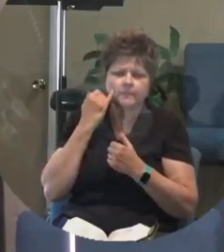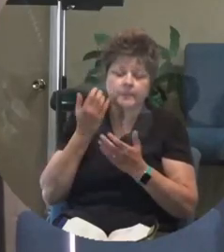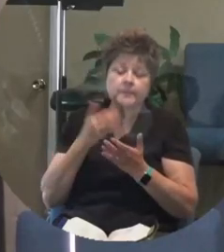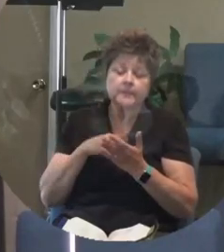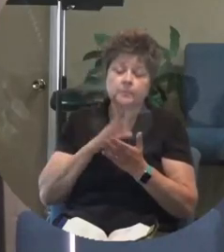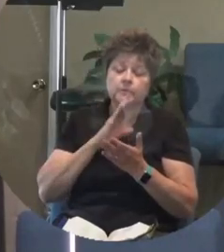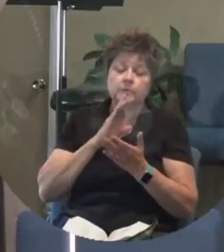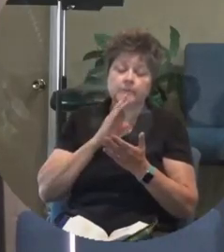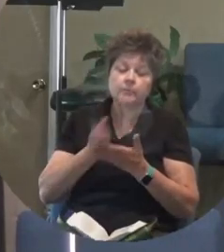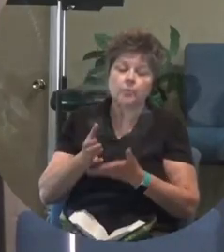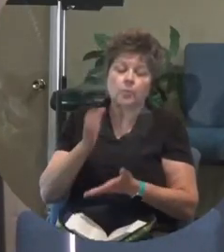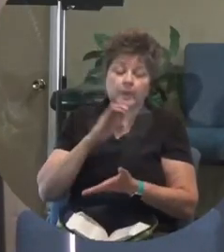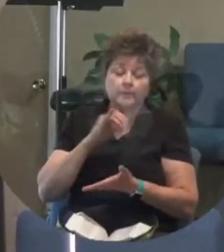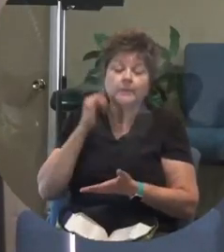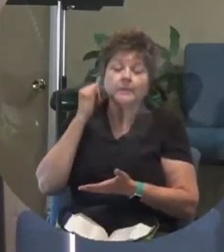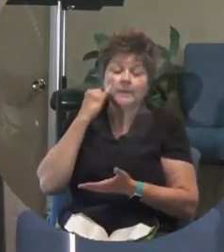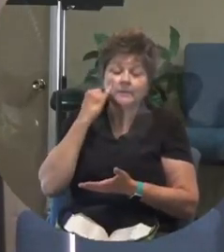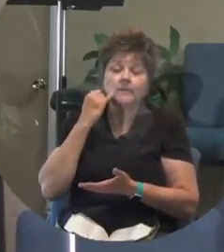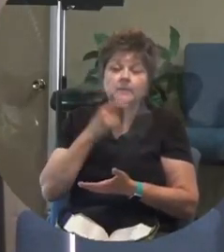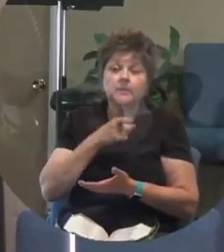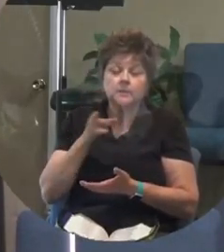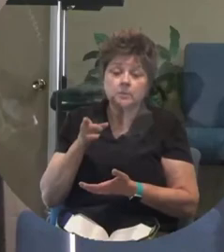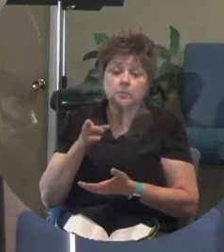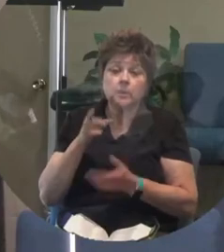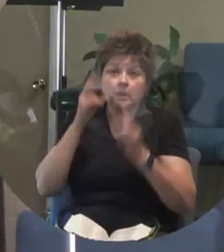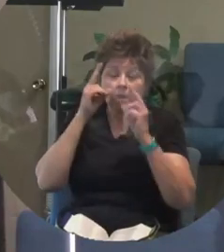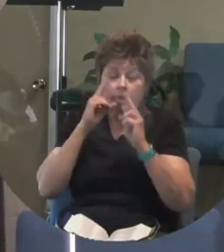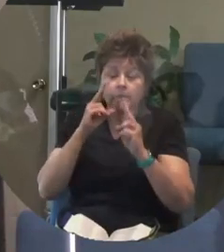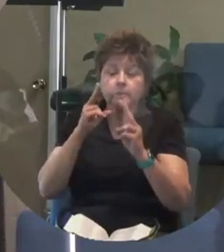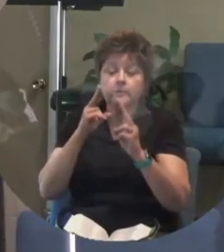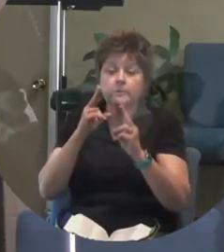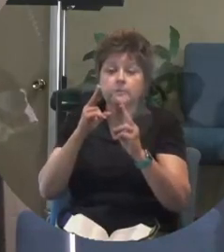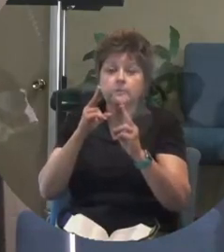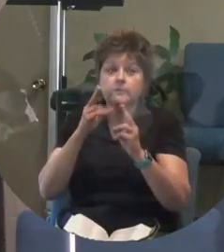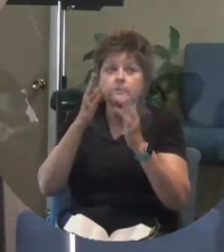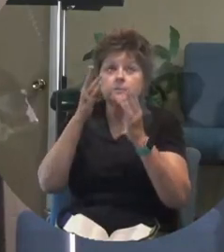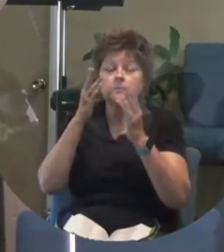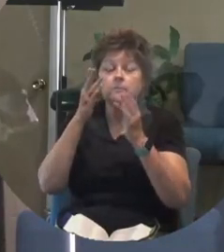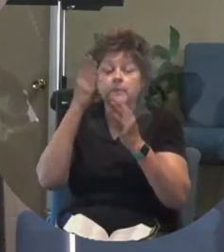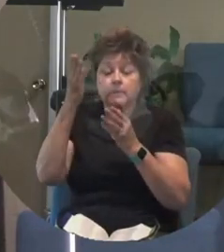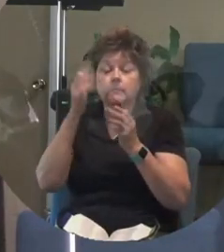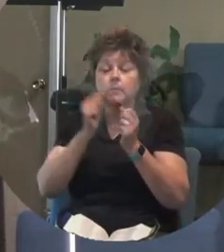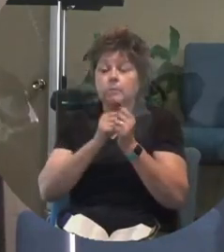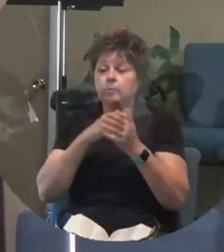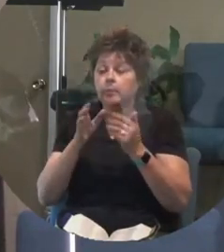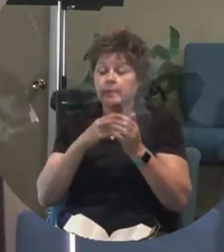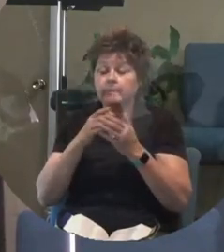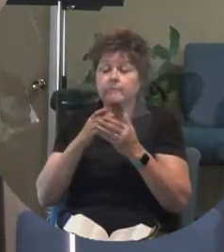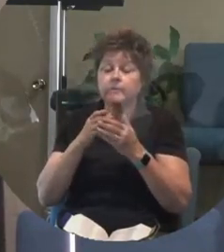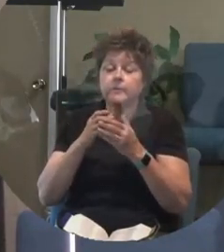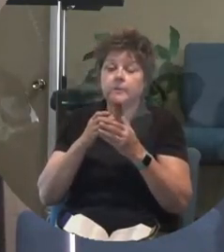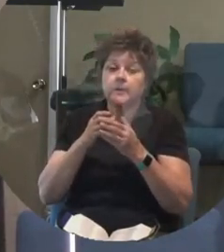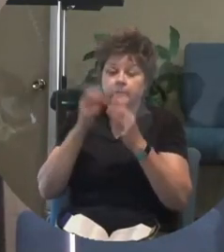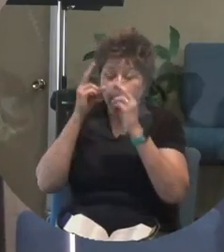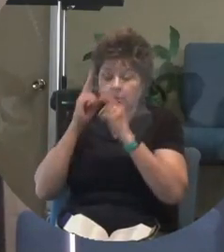talking about the wealth, if you'll honor me with what I've honored you with, I'll honor you